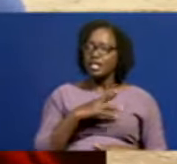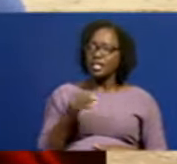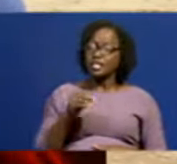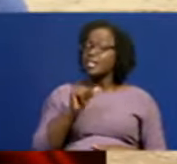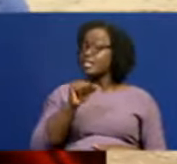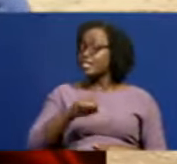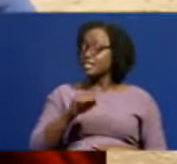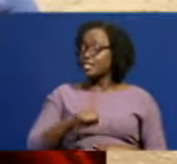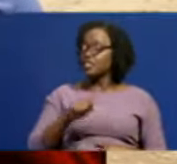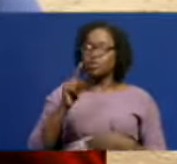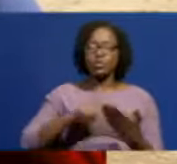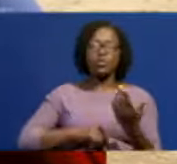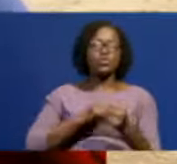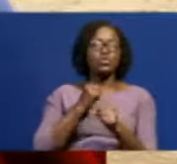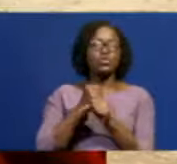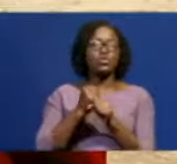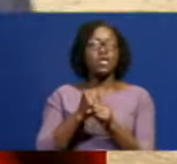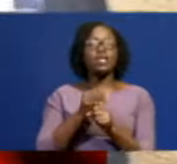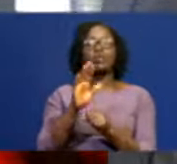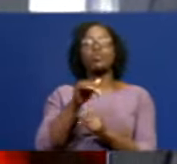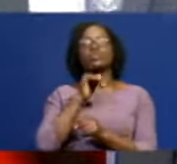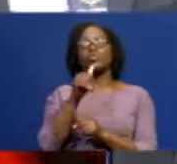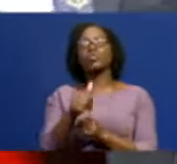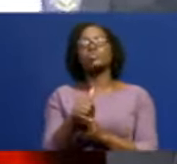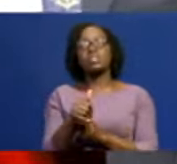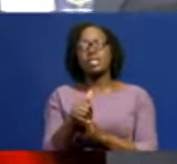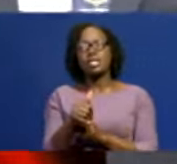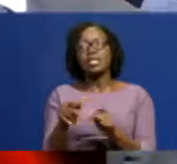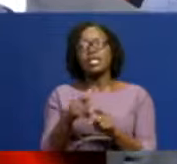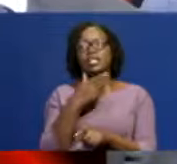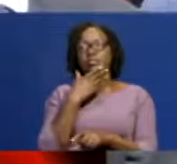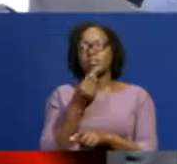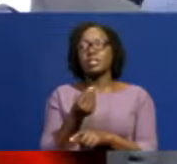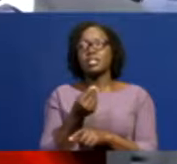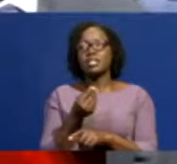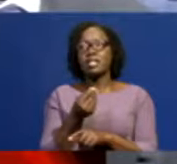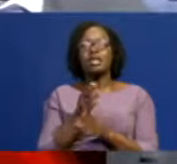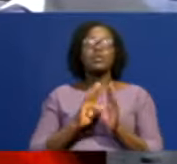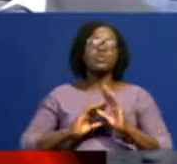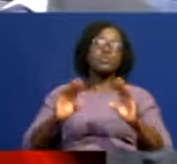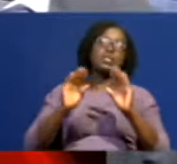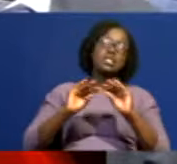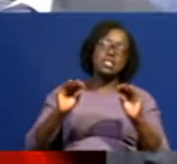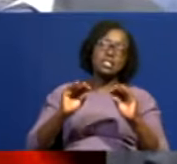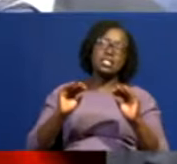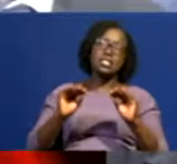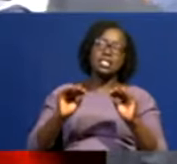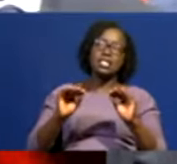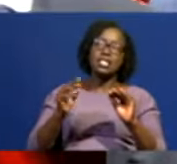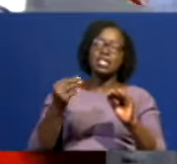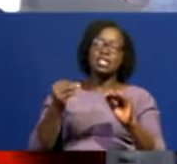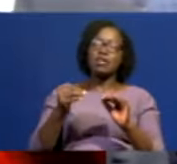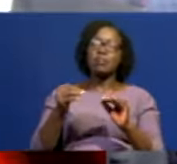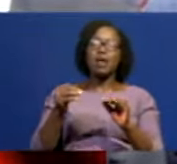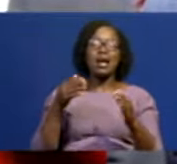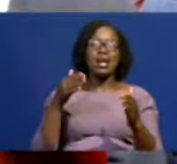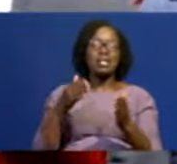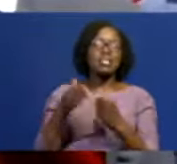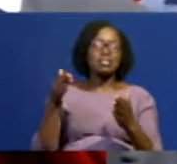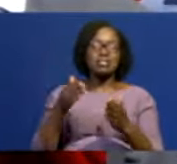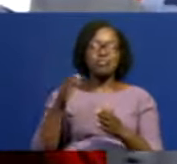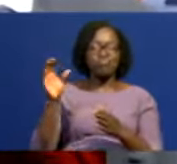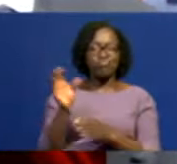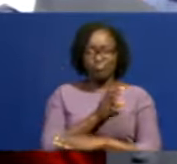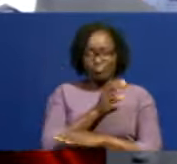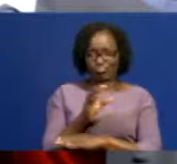yes, what we should do and what we should not do as men. Now tumewafundisha maneno ya hizi pombe haramu, waachane